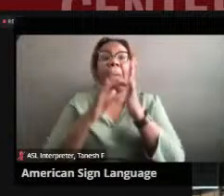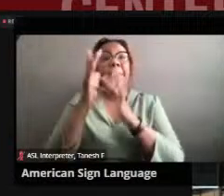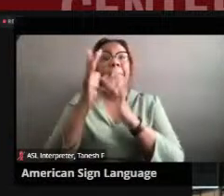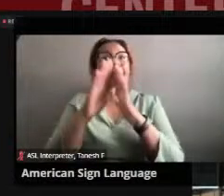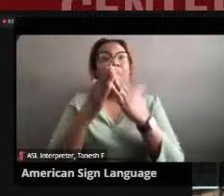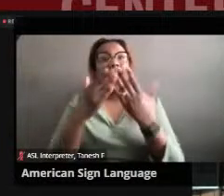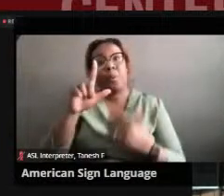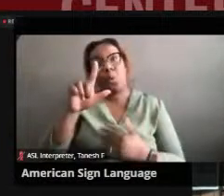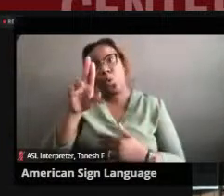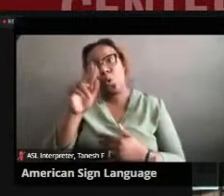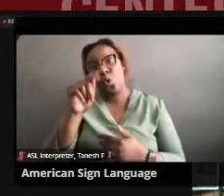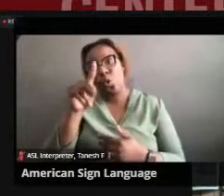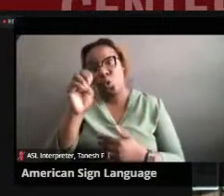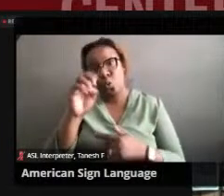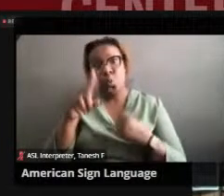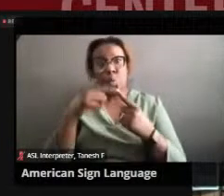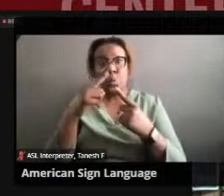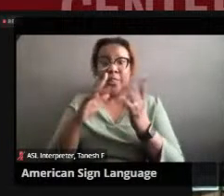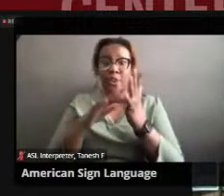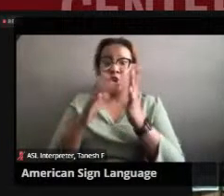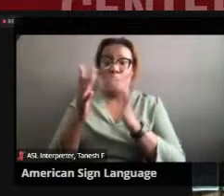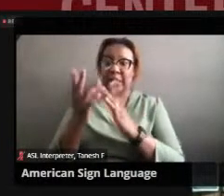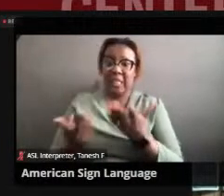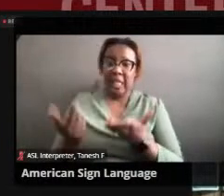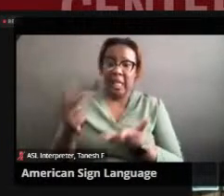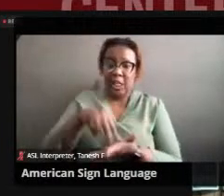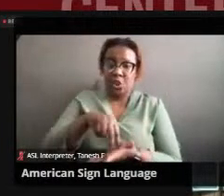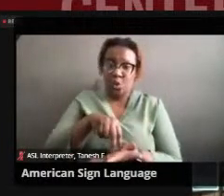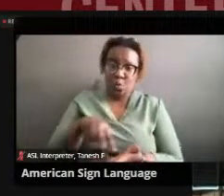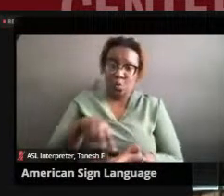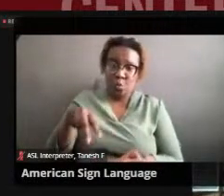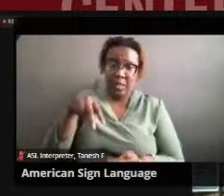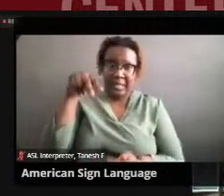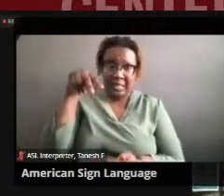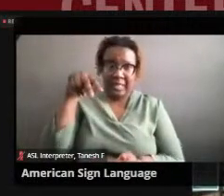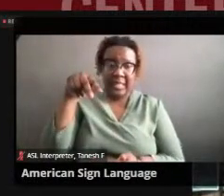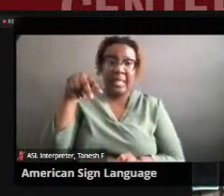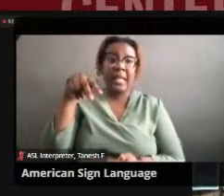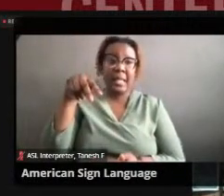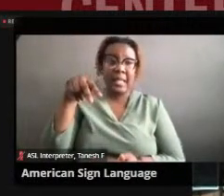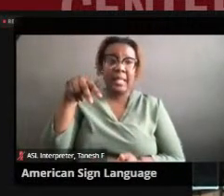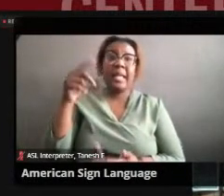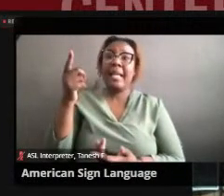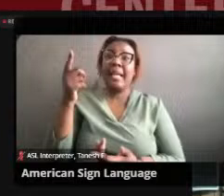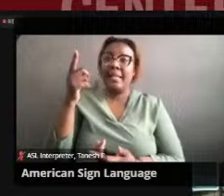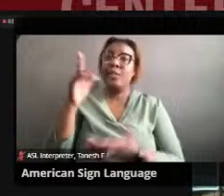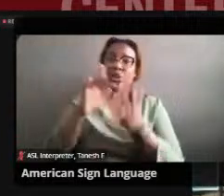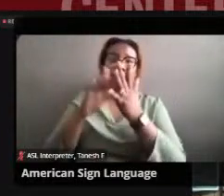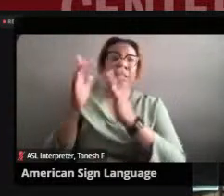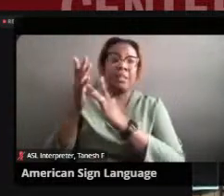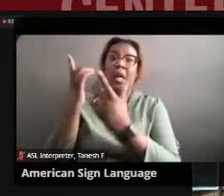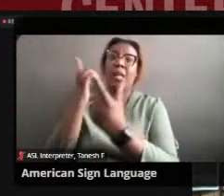risen, and after he walked with two other leaders on the road to